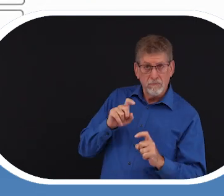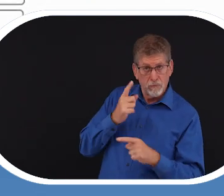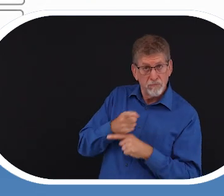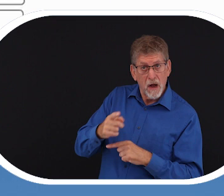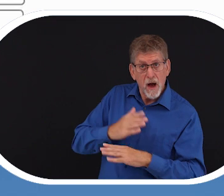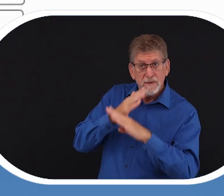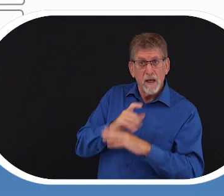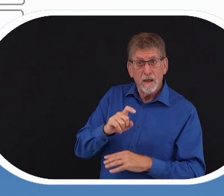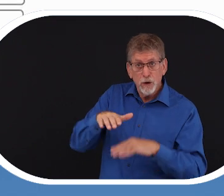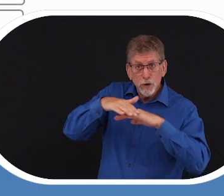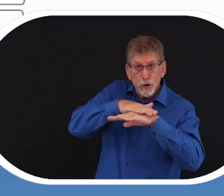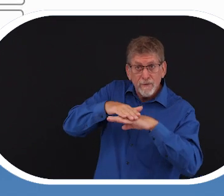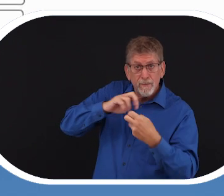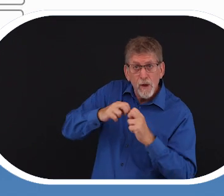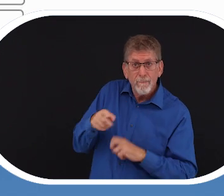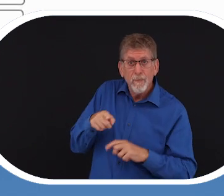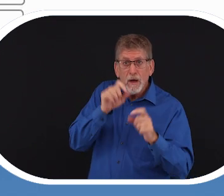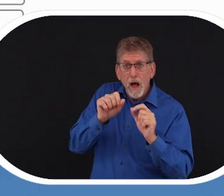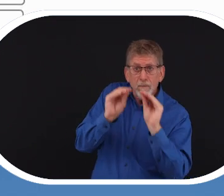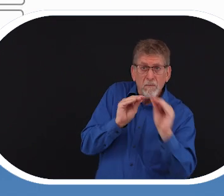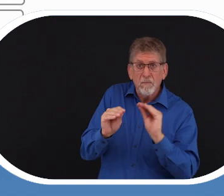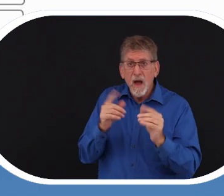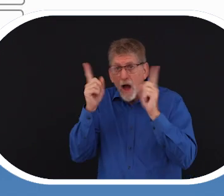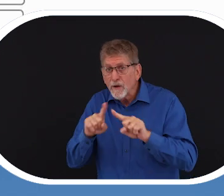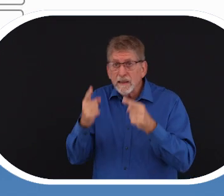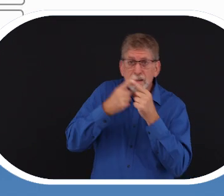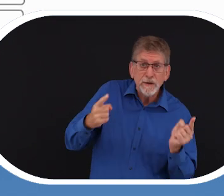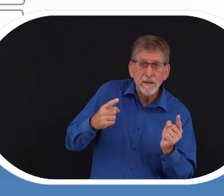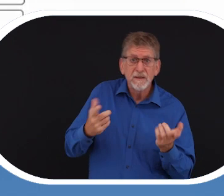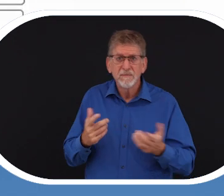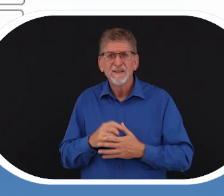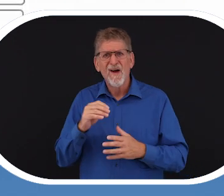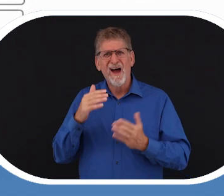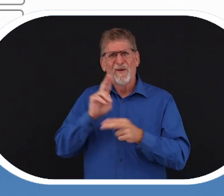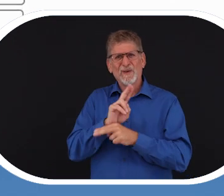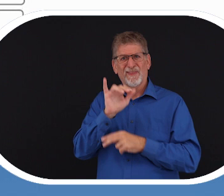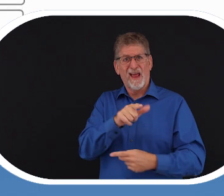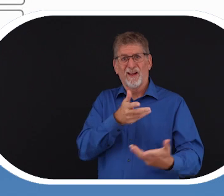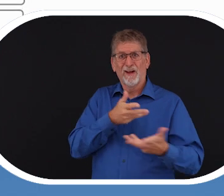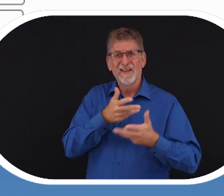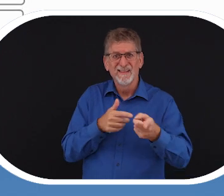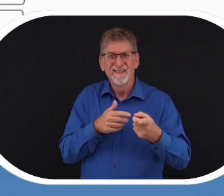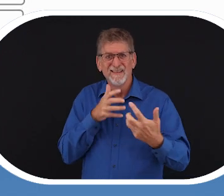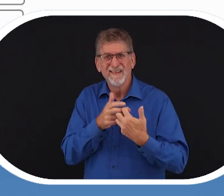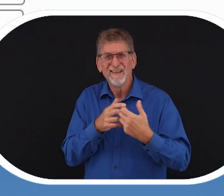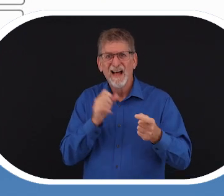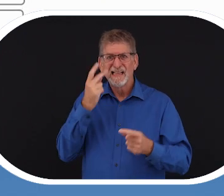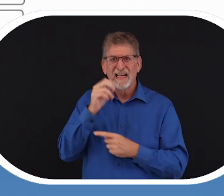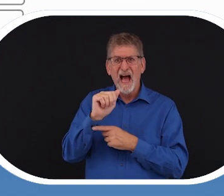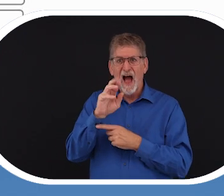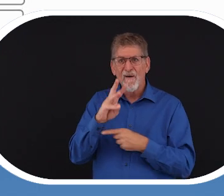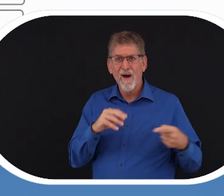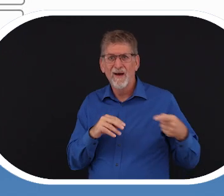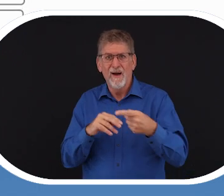surface problem? And you can mark agree, disagree, or not sure. So again, imagine using the interface. Do you see where the arrow is pointing to a pole